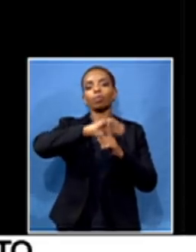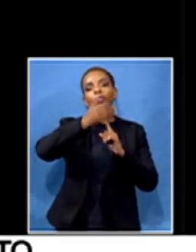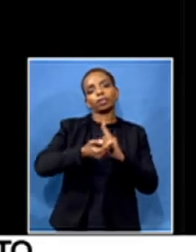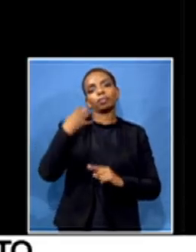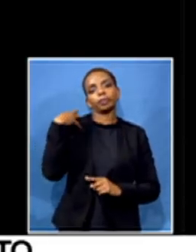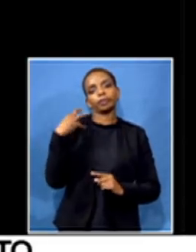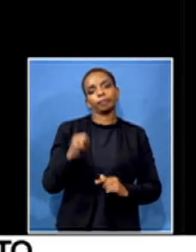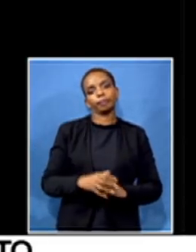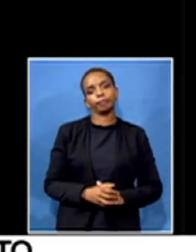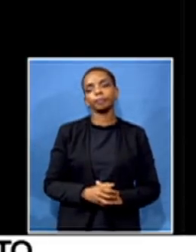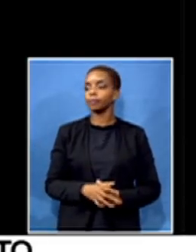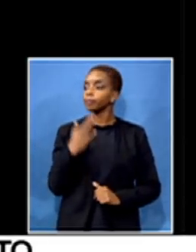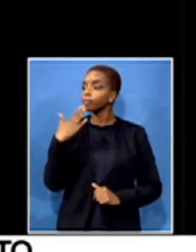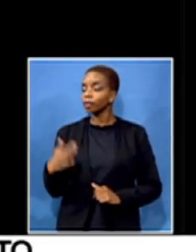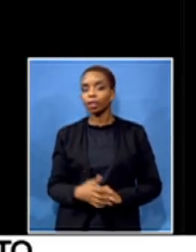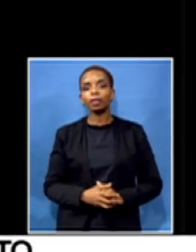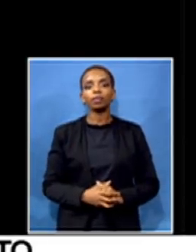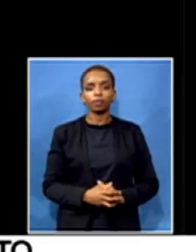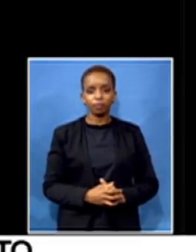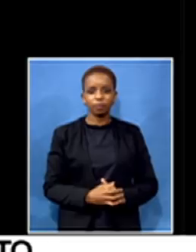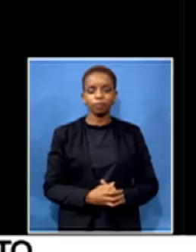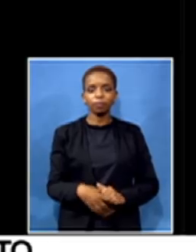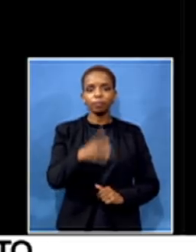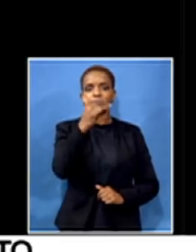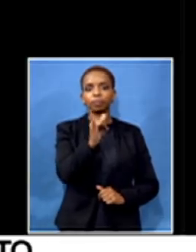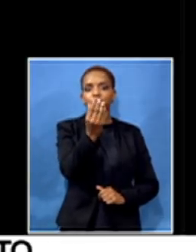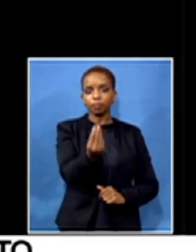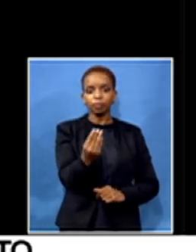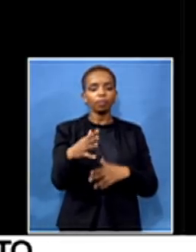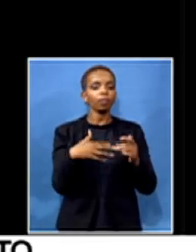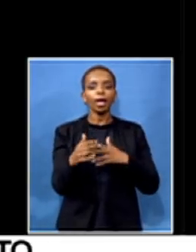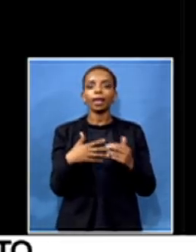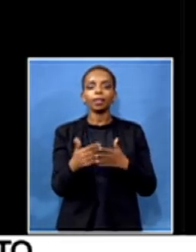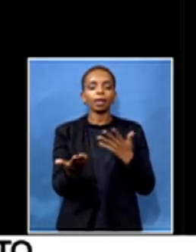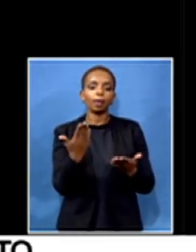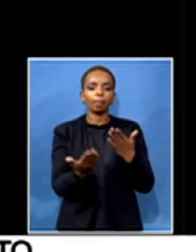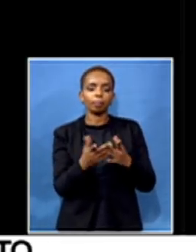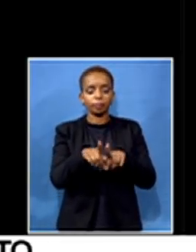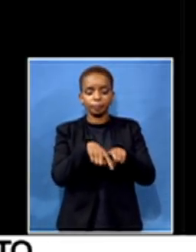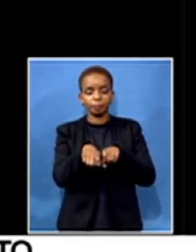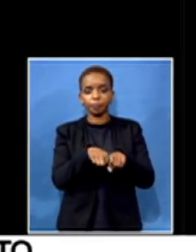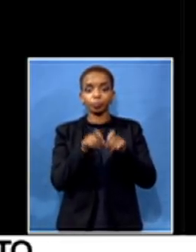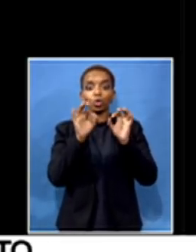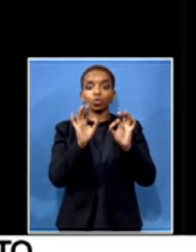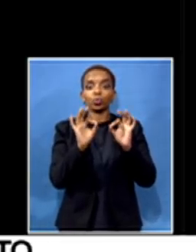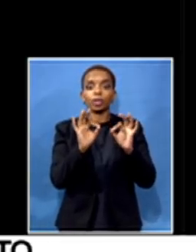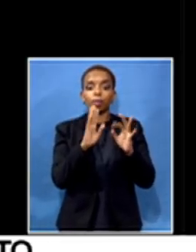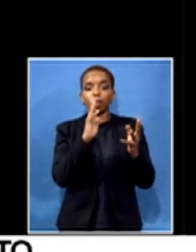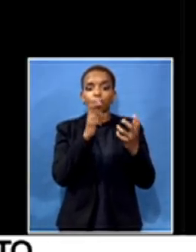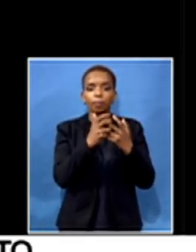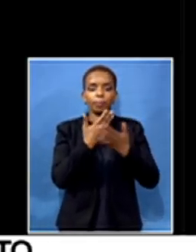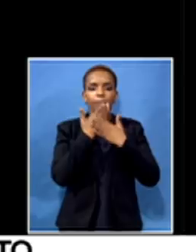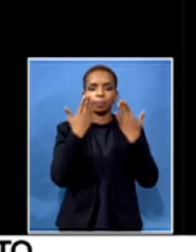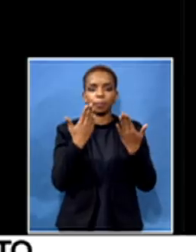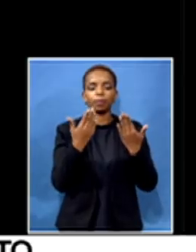of tests, if there's any specimen that is not suitable, the experts in the laboratory will always indicate. So we must